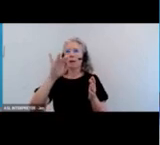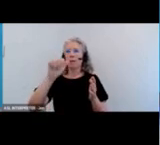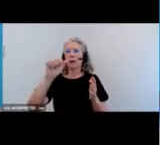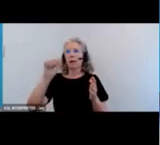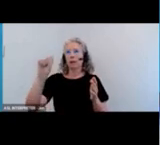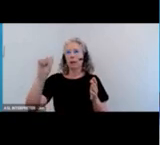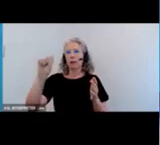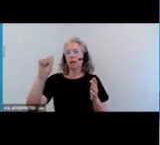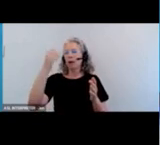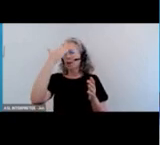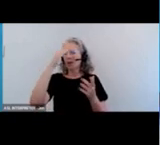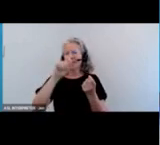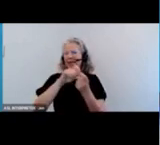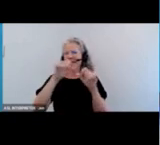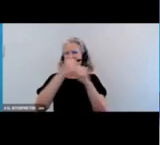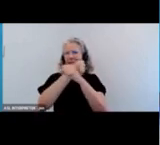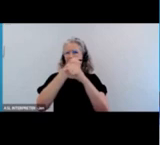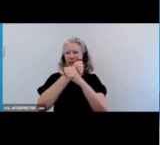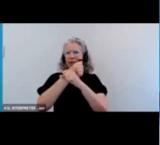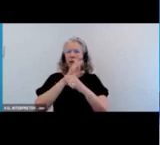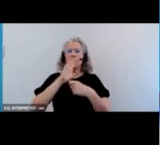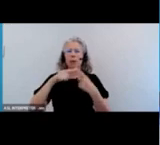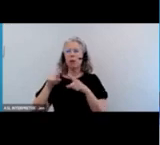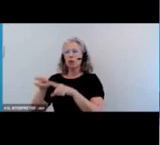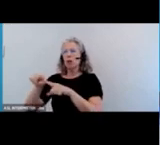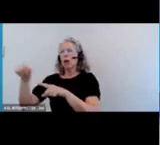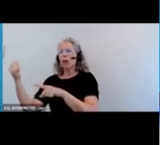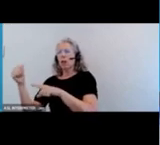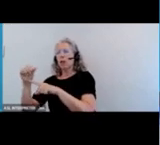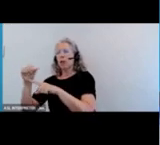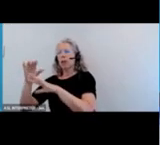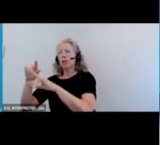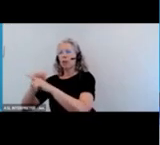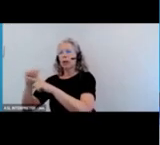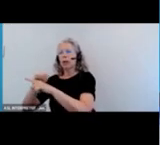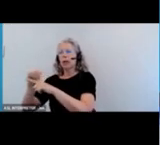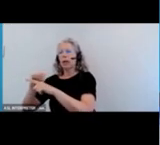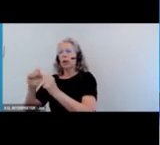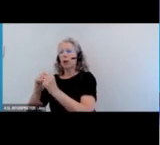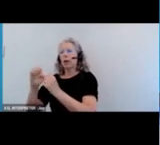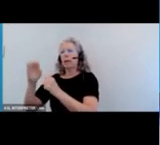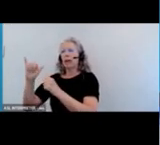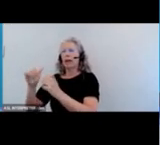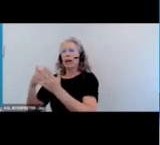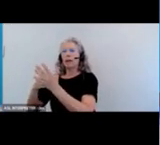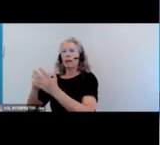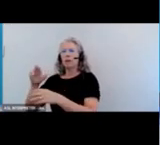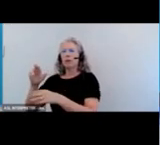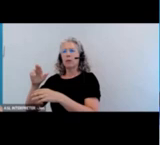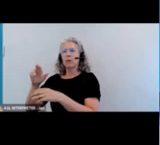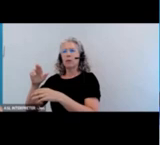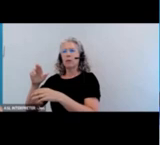exact statistics. We talk about this in one of our other trainings, our anti-oppression training that I actually do with Ebony and another coworker of mine.